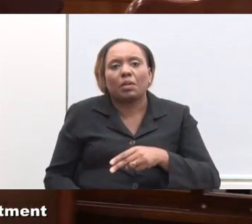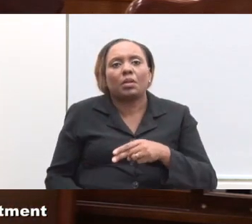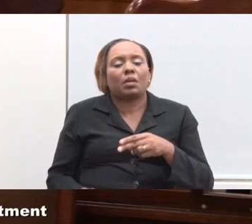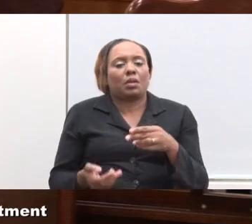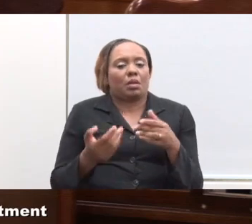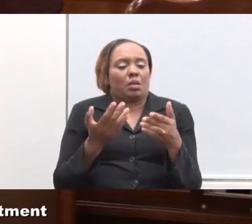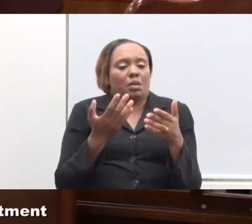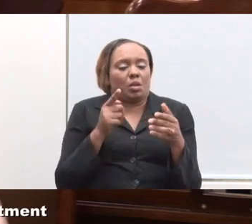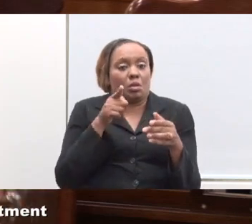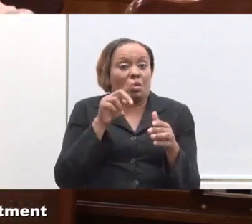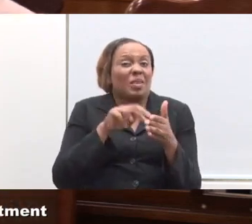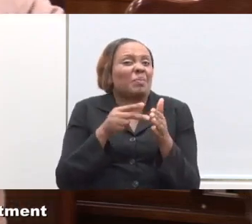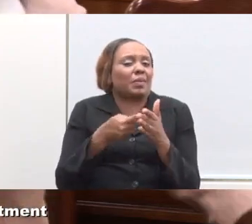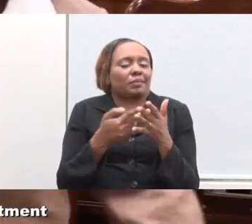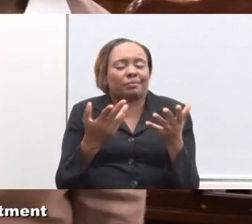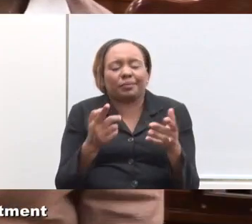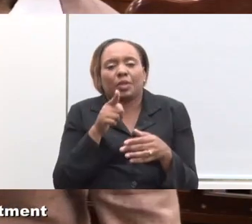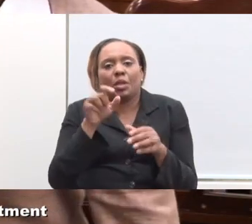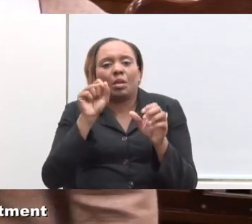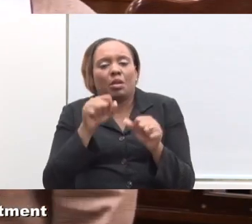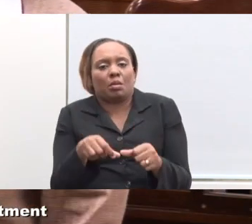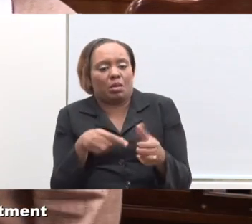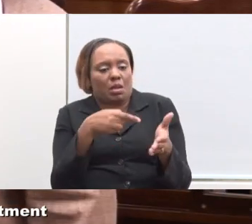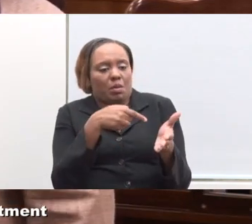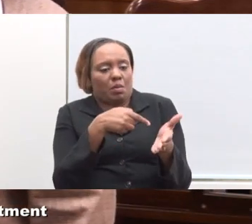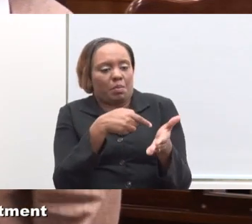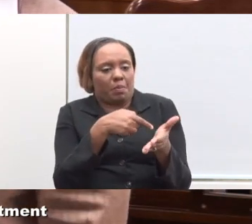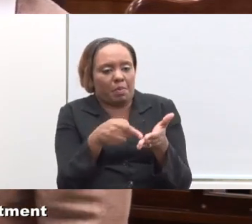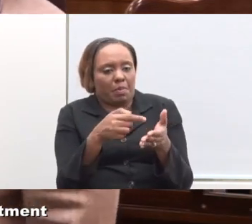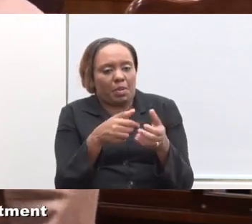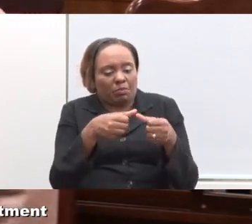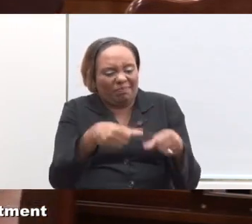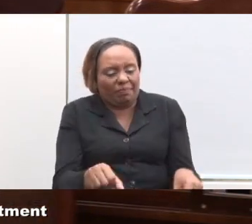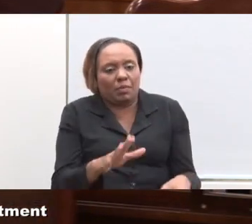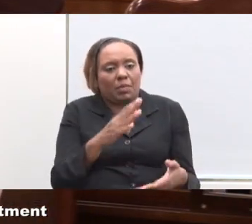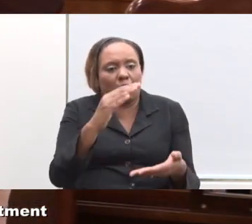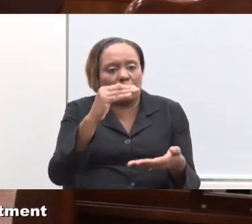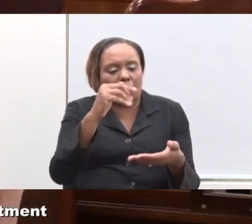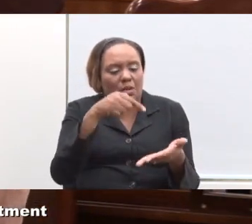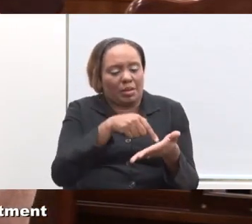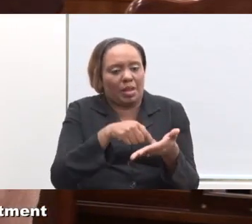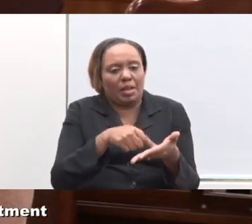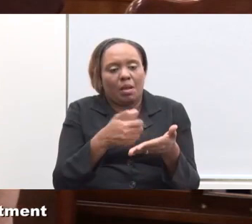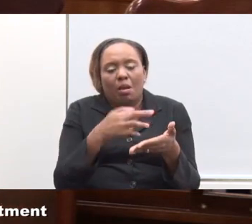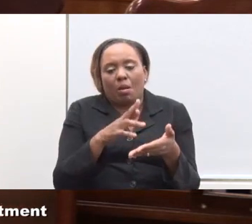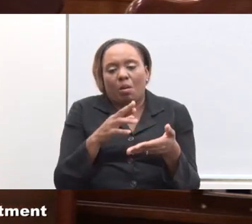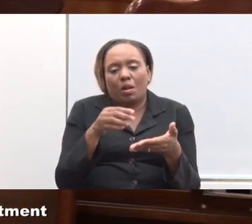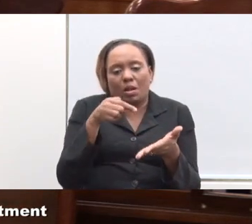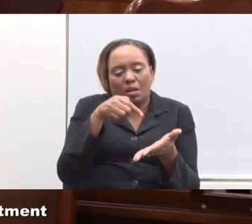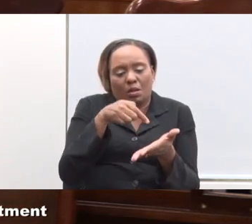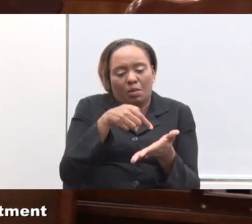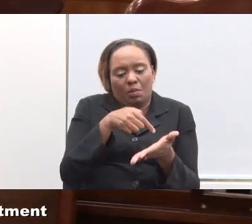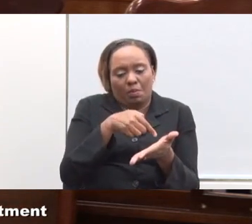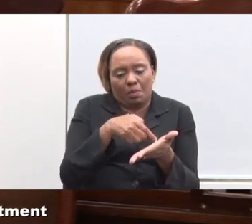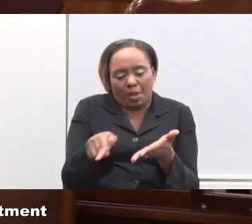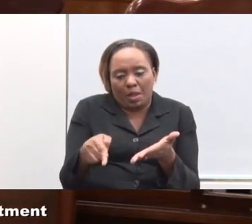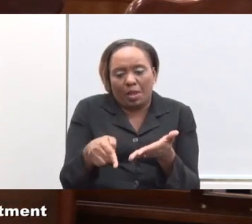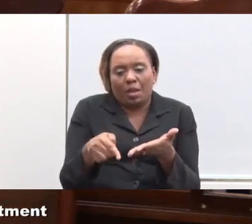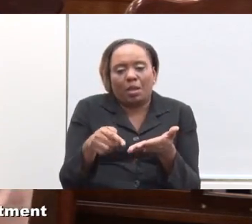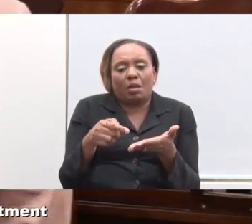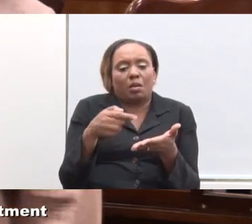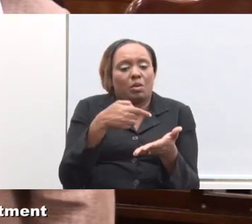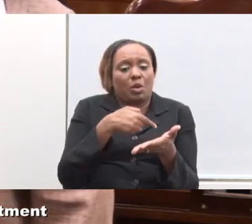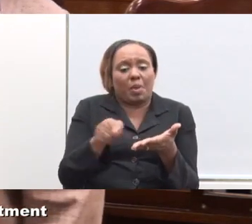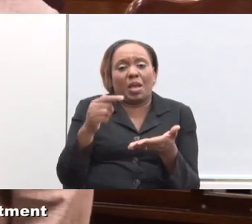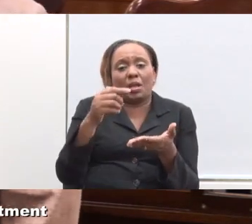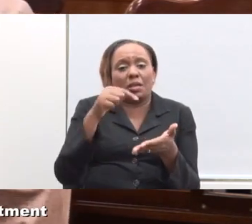debt running a 6% primary surplus, which will come down faster, but you can still pay it down at 4. You can still